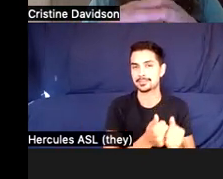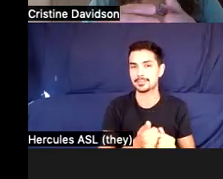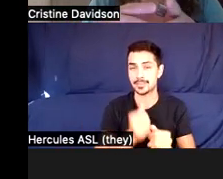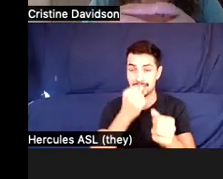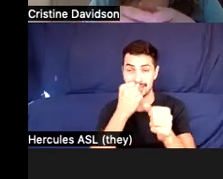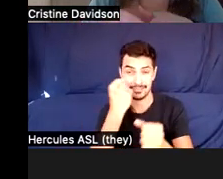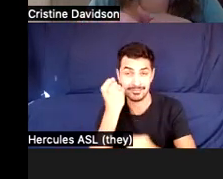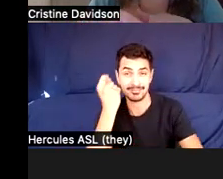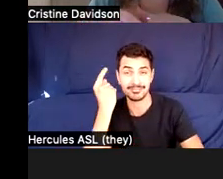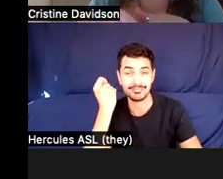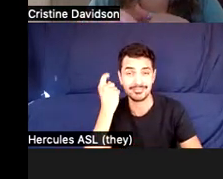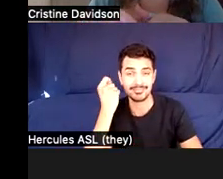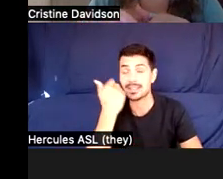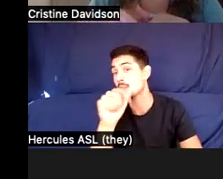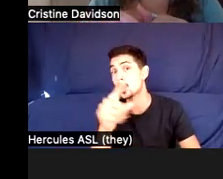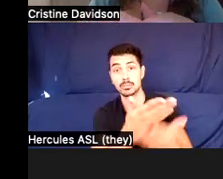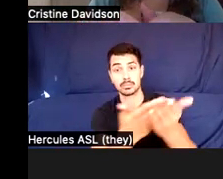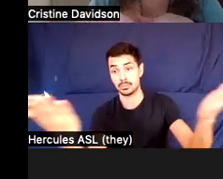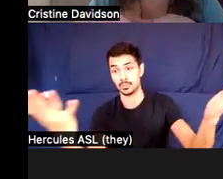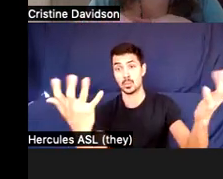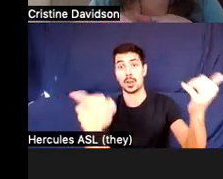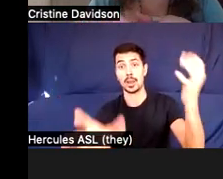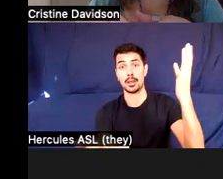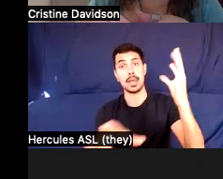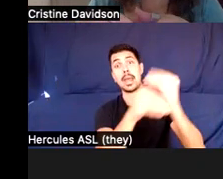I don't know if anybody wants to add anything to that.